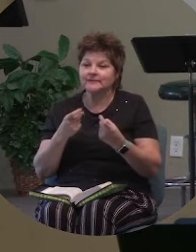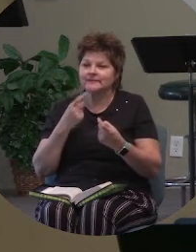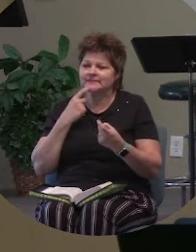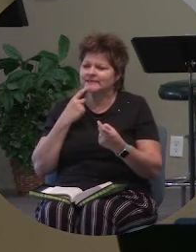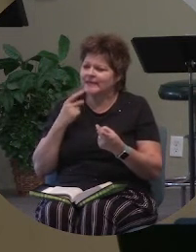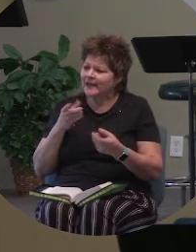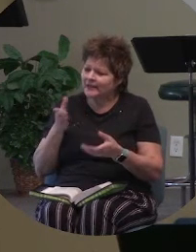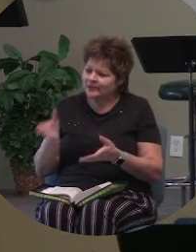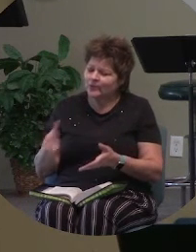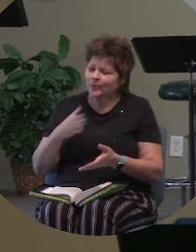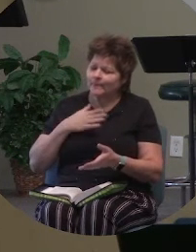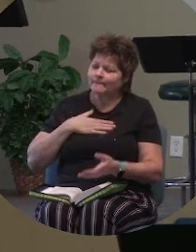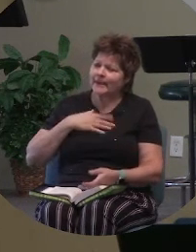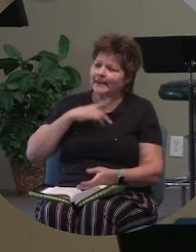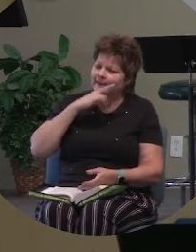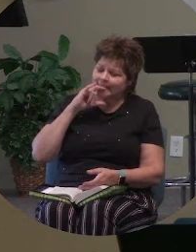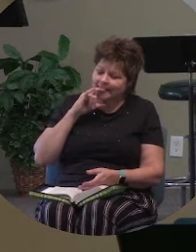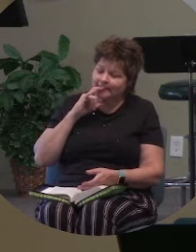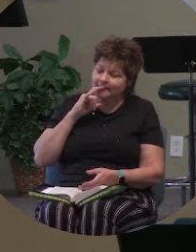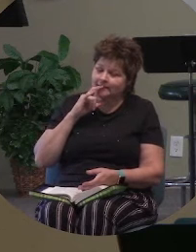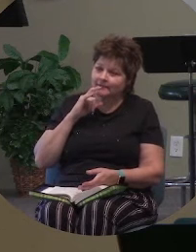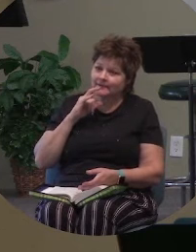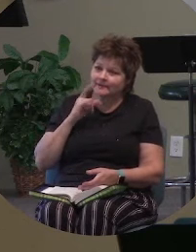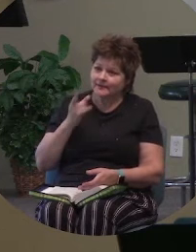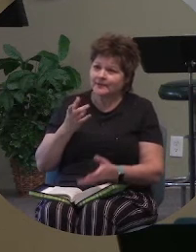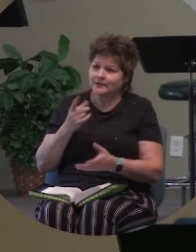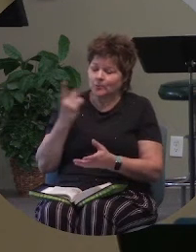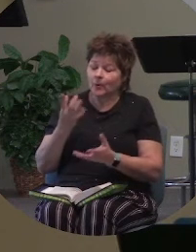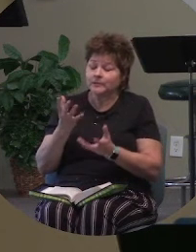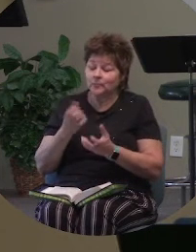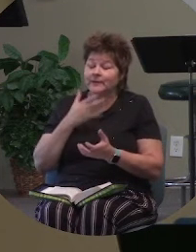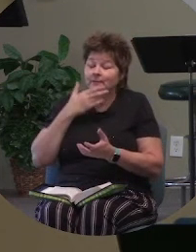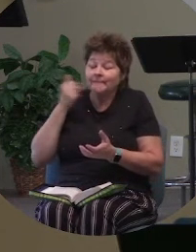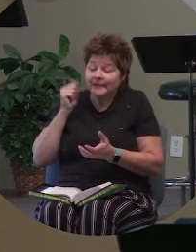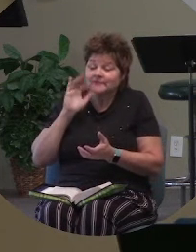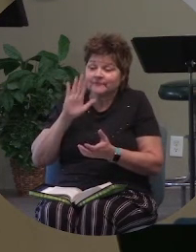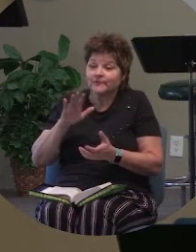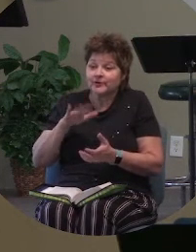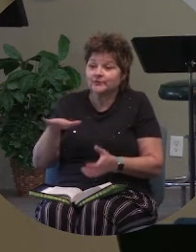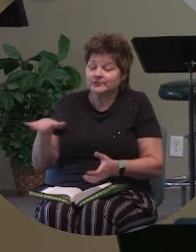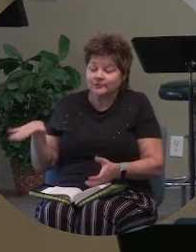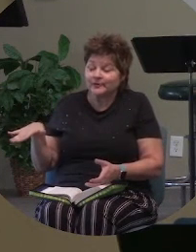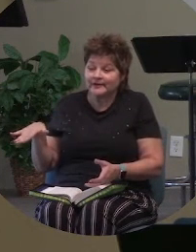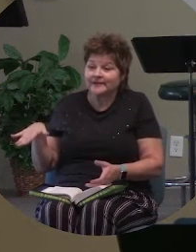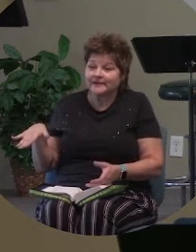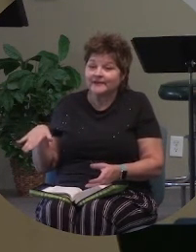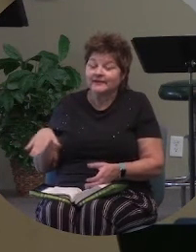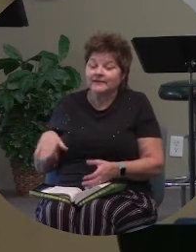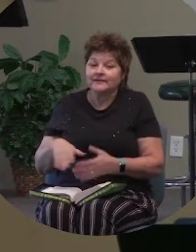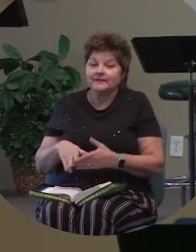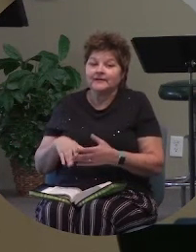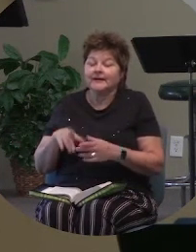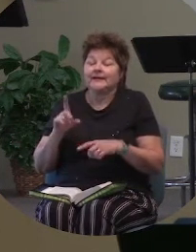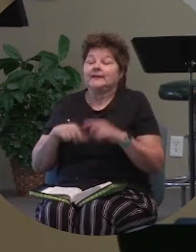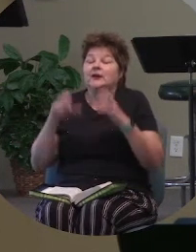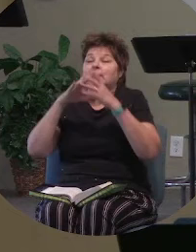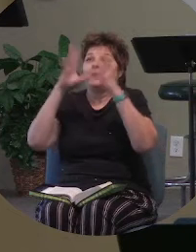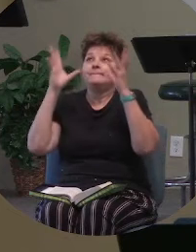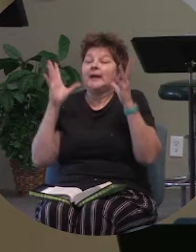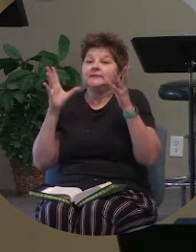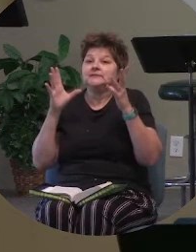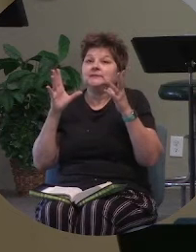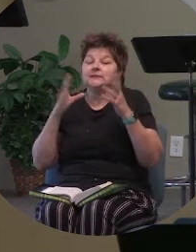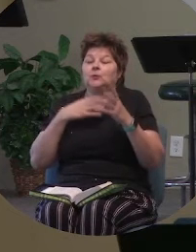kid. Don't you always want the best for your children? I could not imagine wishing that my son didn't